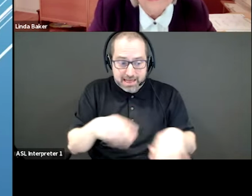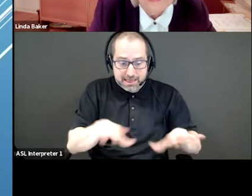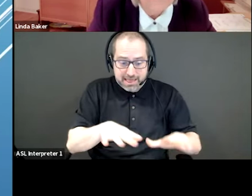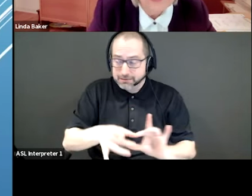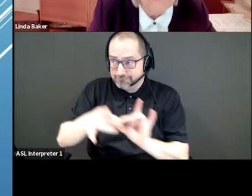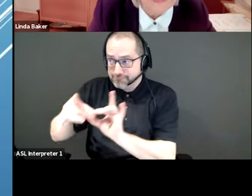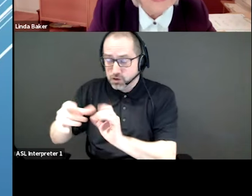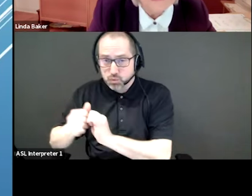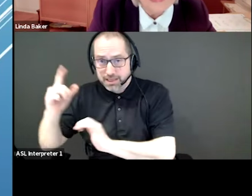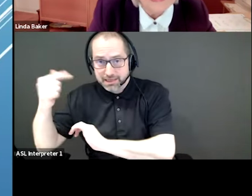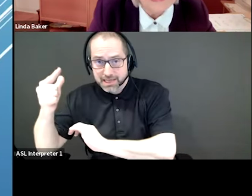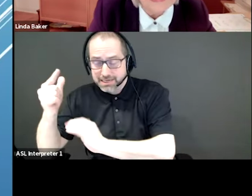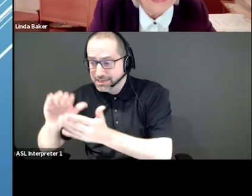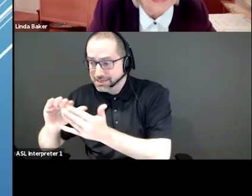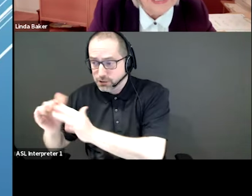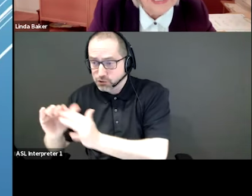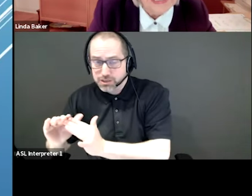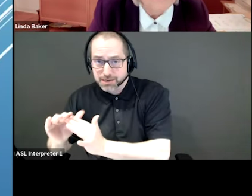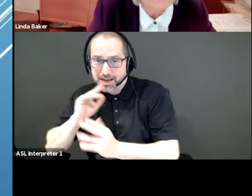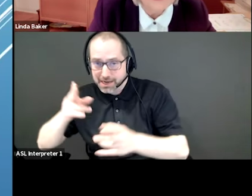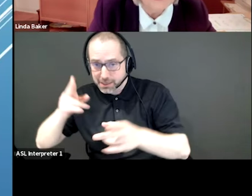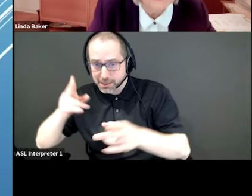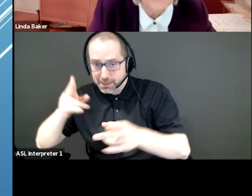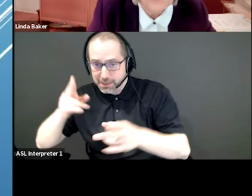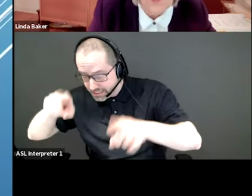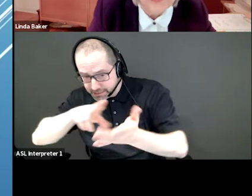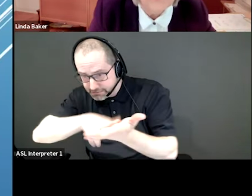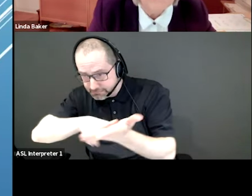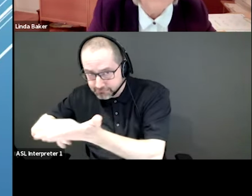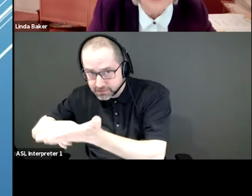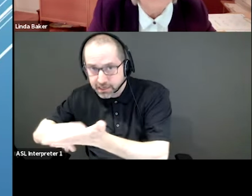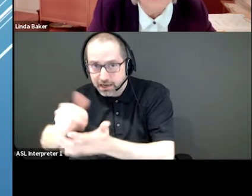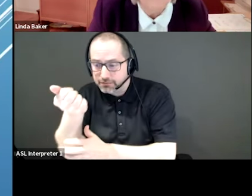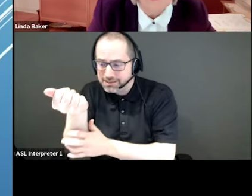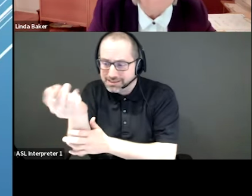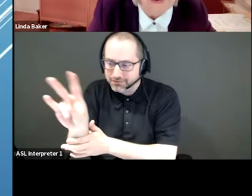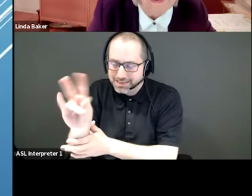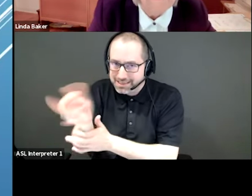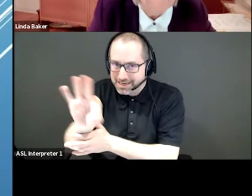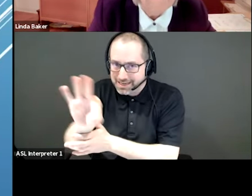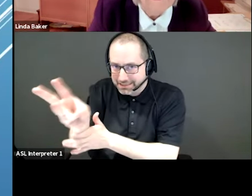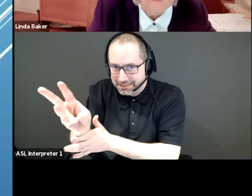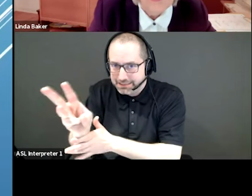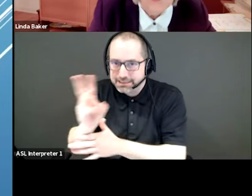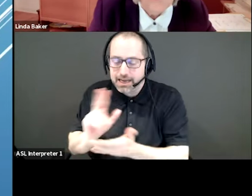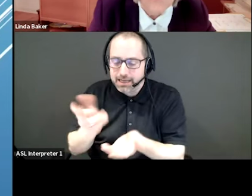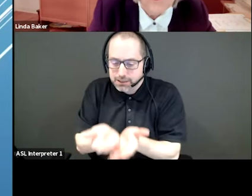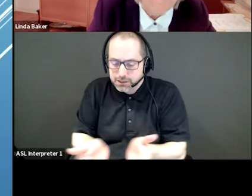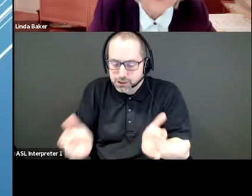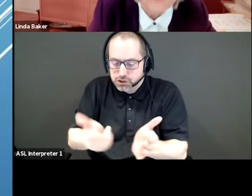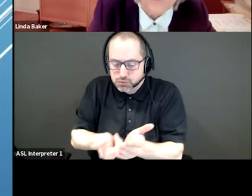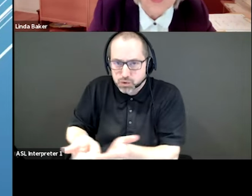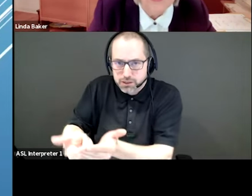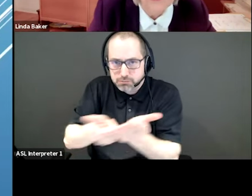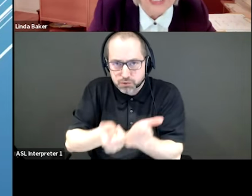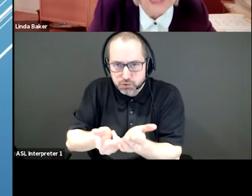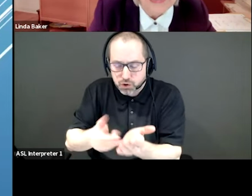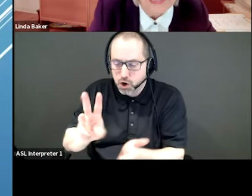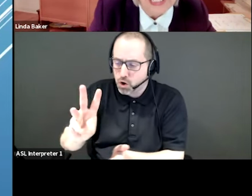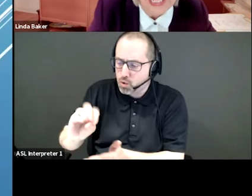Treaties of 1796 and the Dish with One Spoon Covenant Wampum. Wherever you